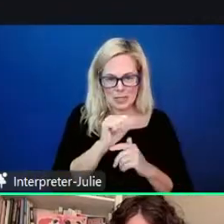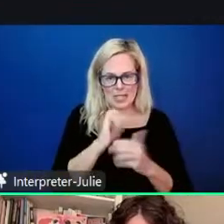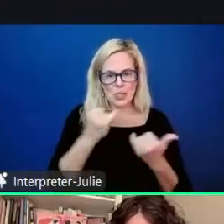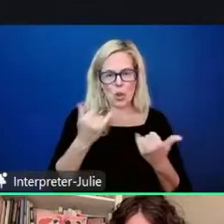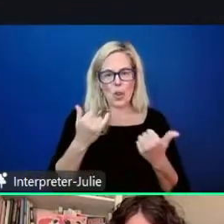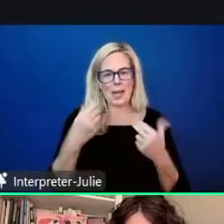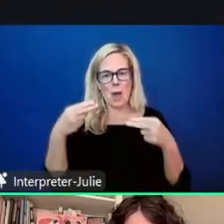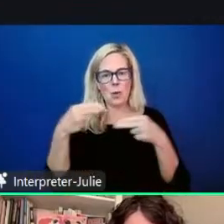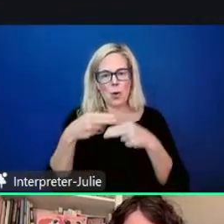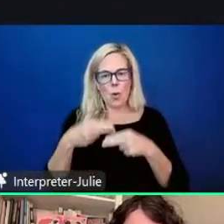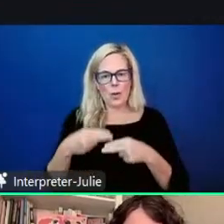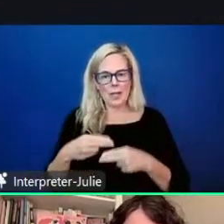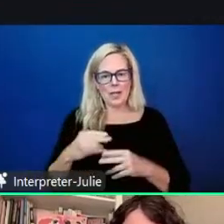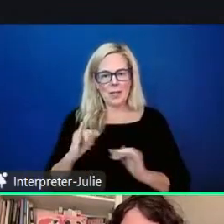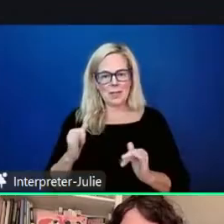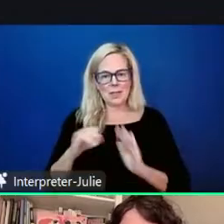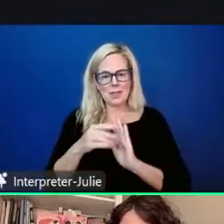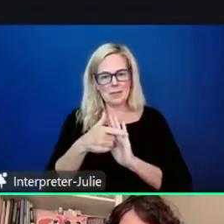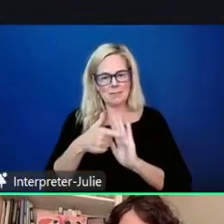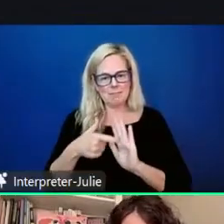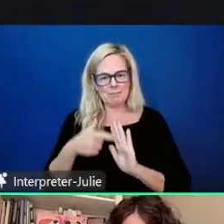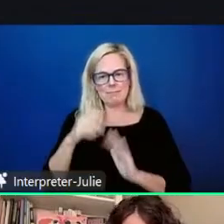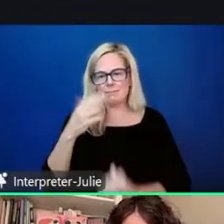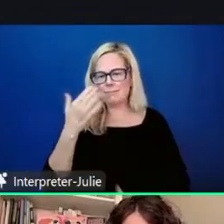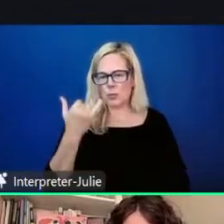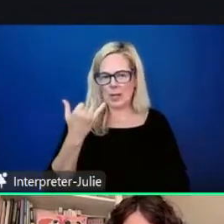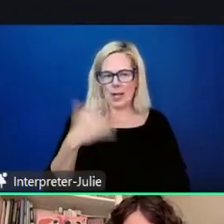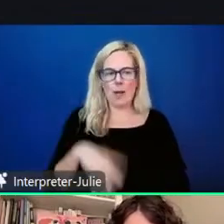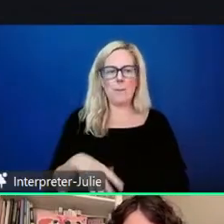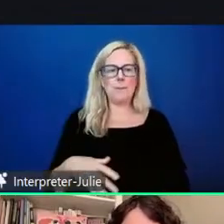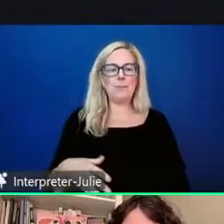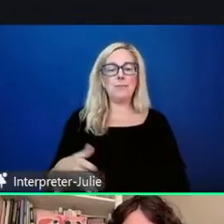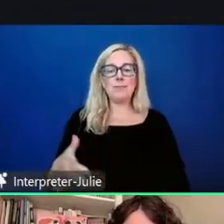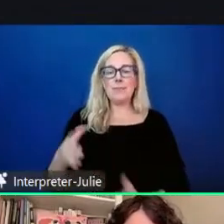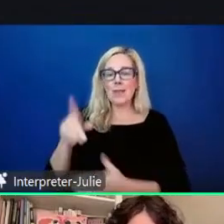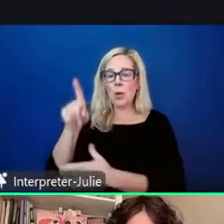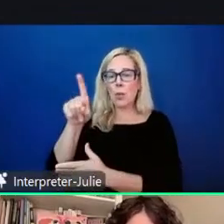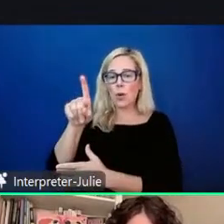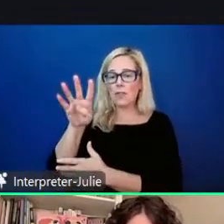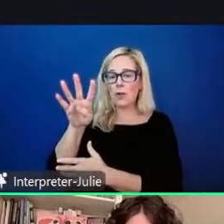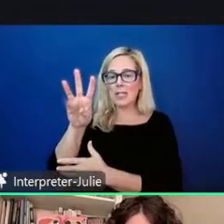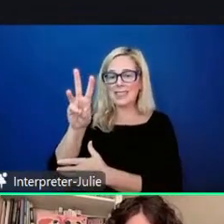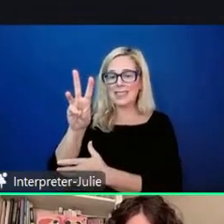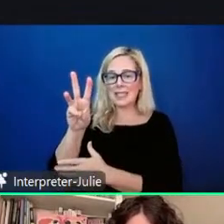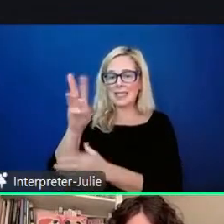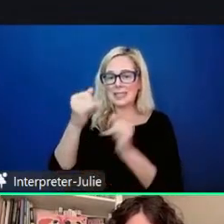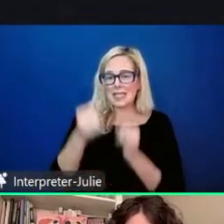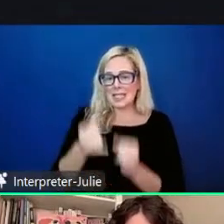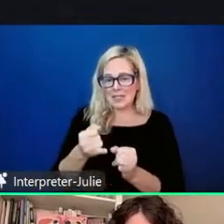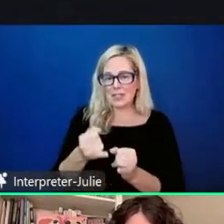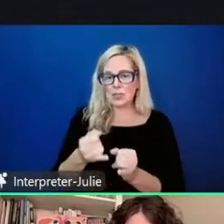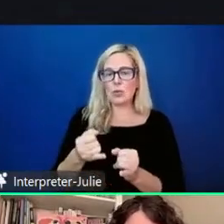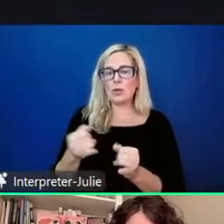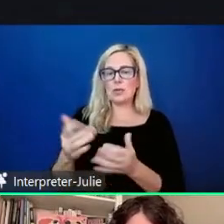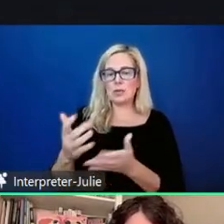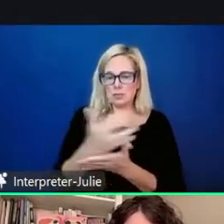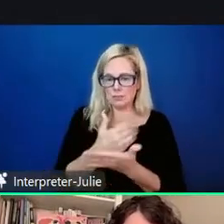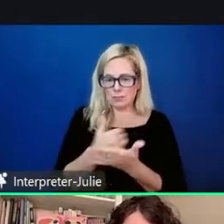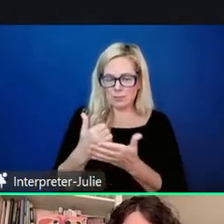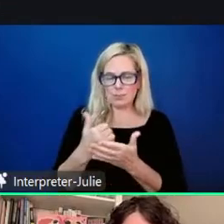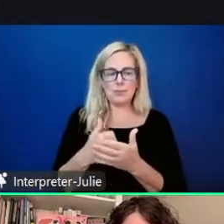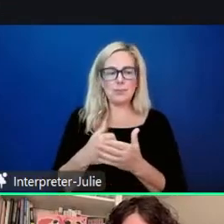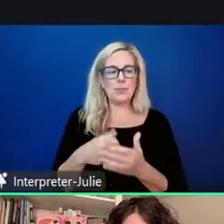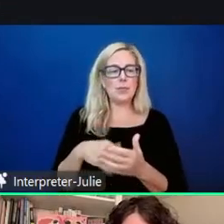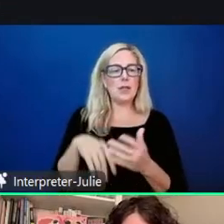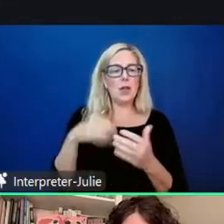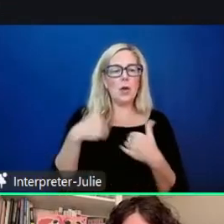For the data, we collected data from 146 individuals, so 118 medical students, 11